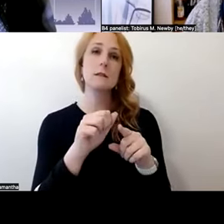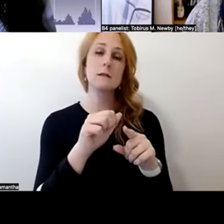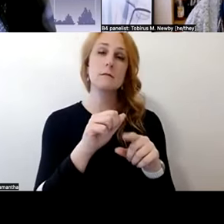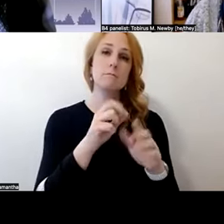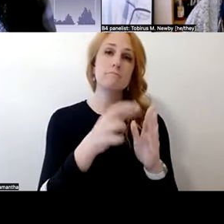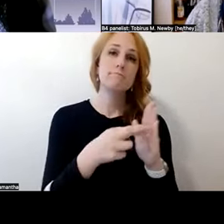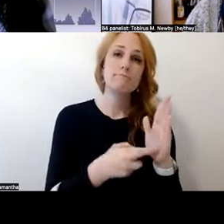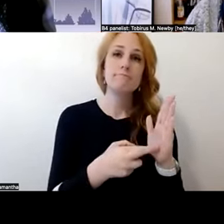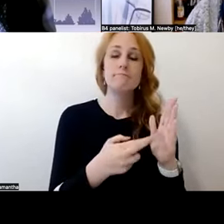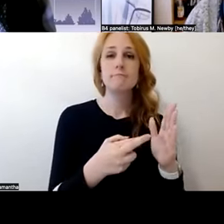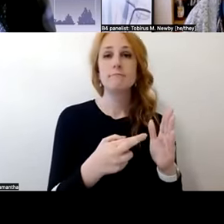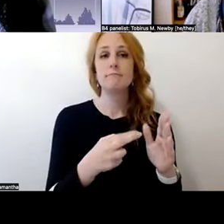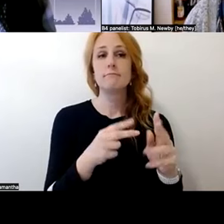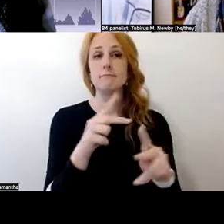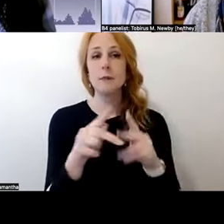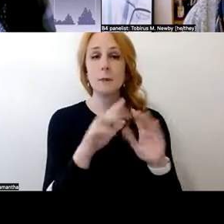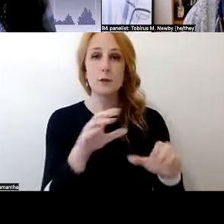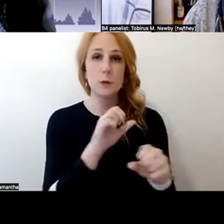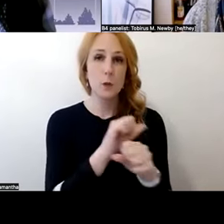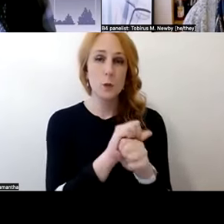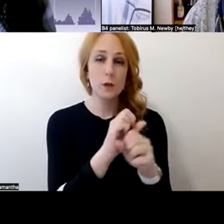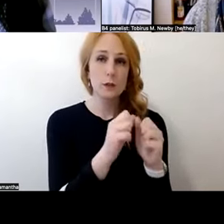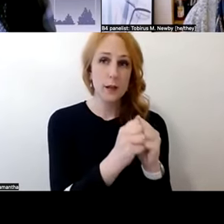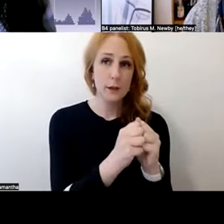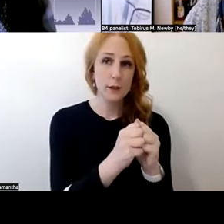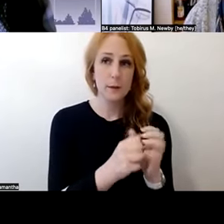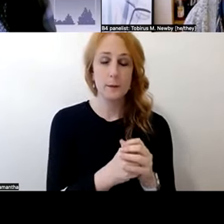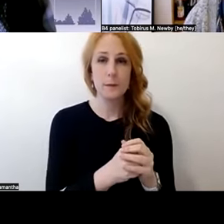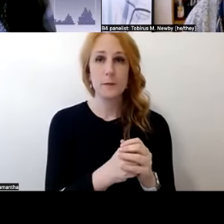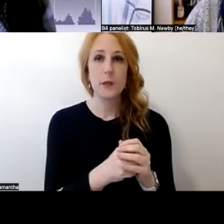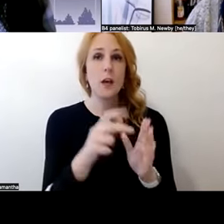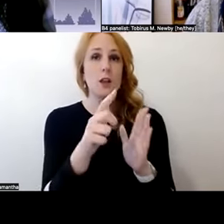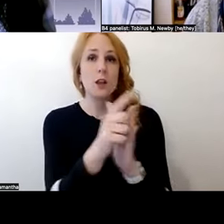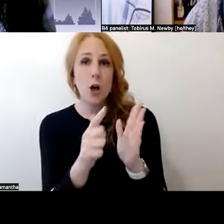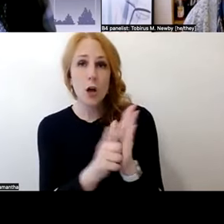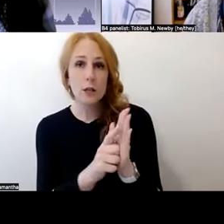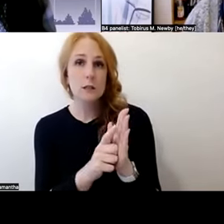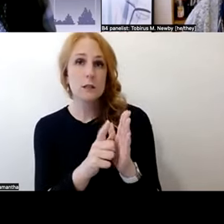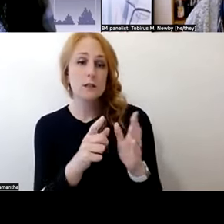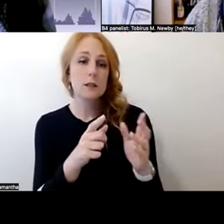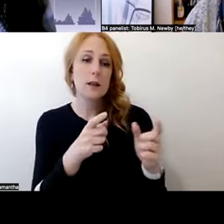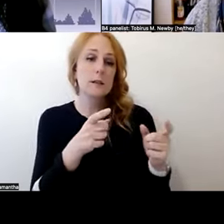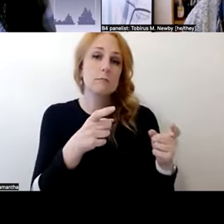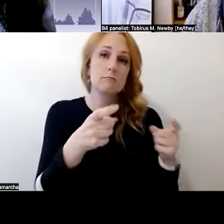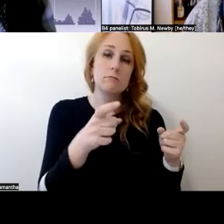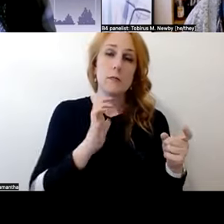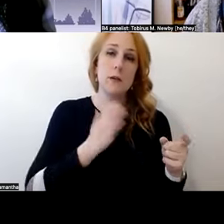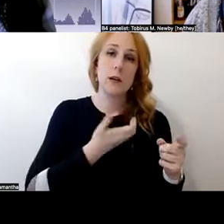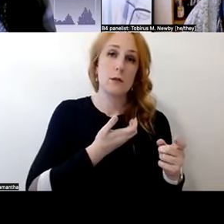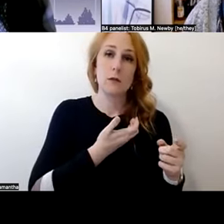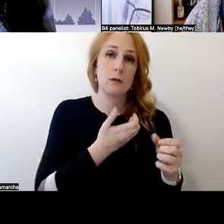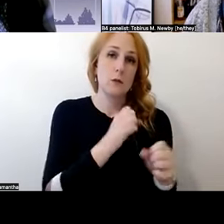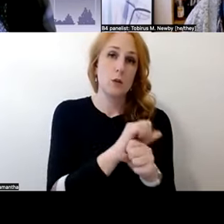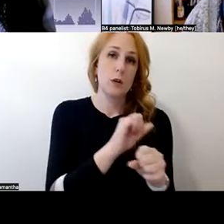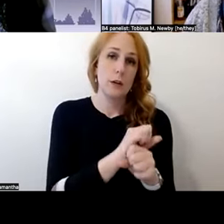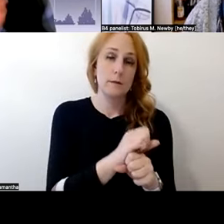work. It is the policies and the laws that govern what we do. It is the